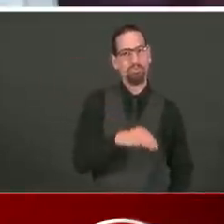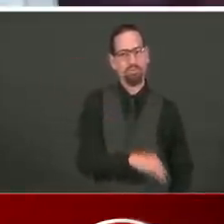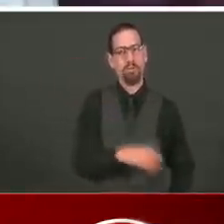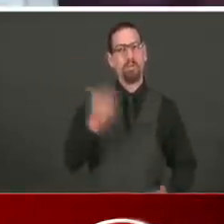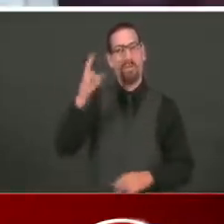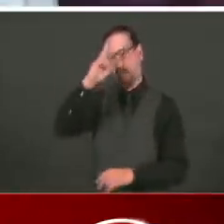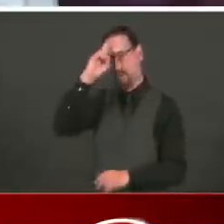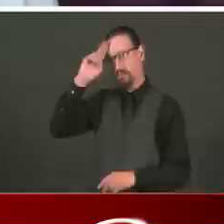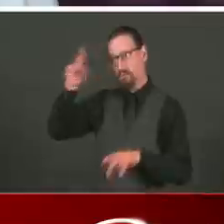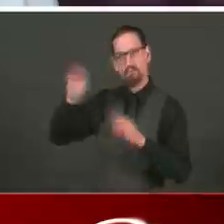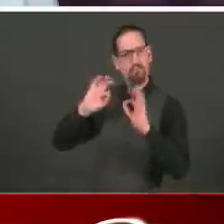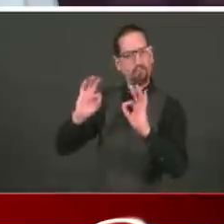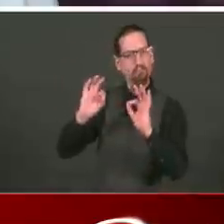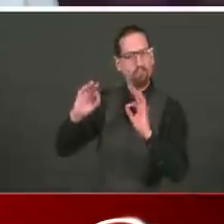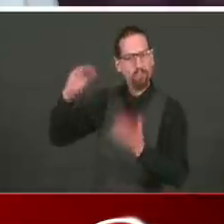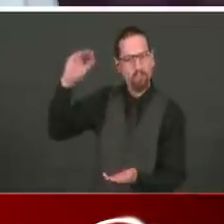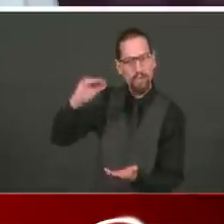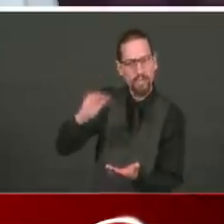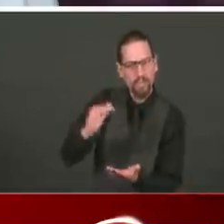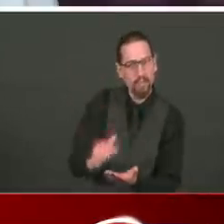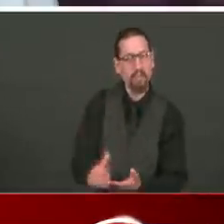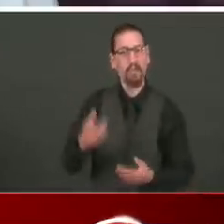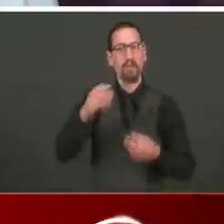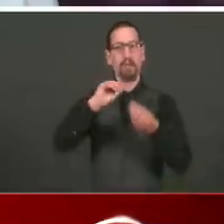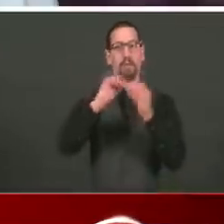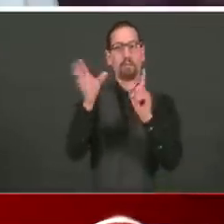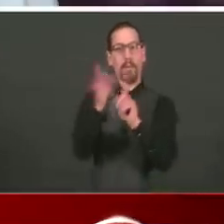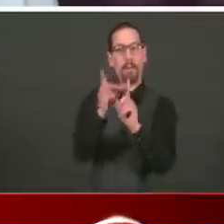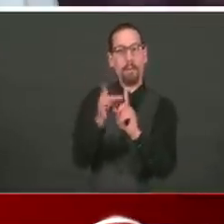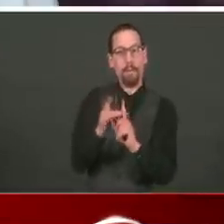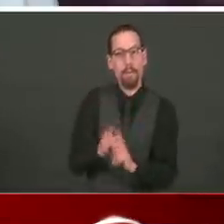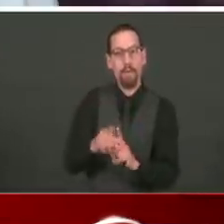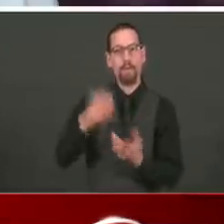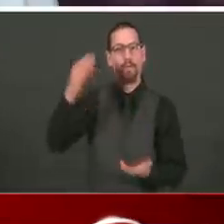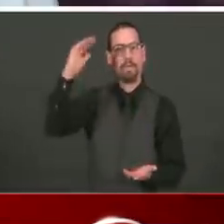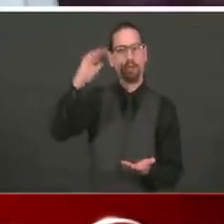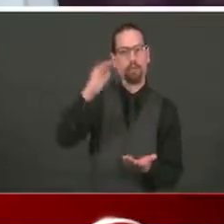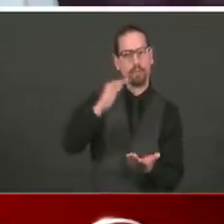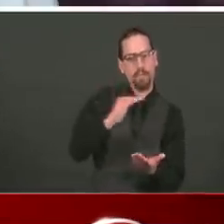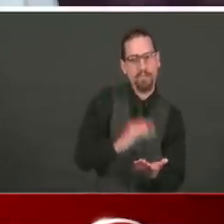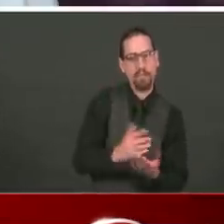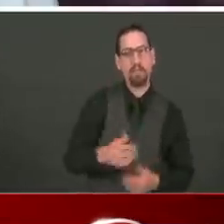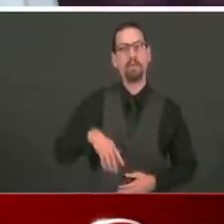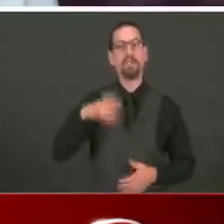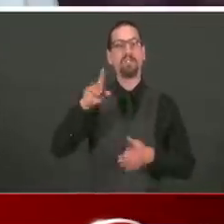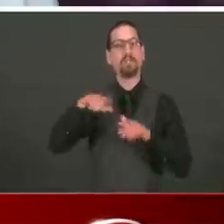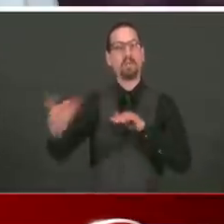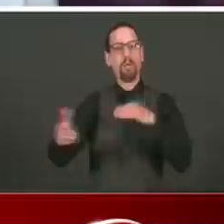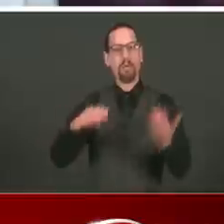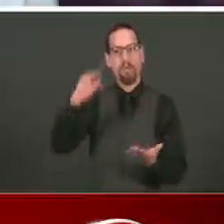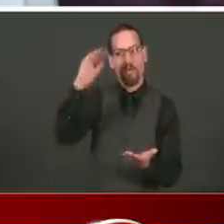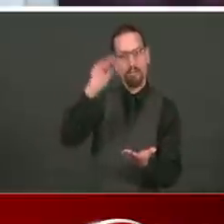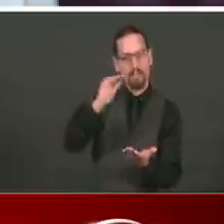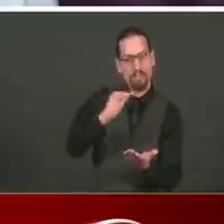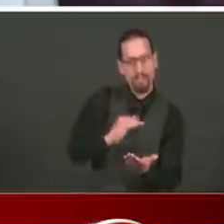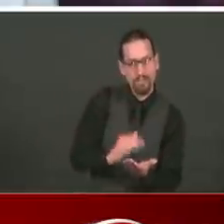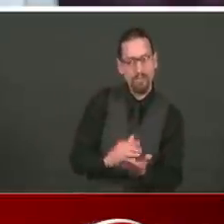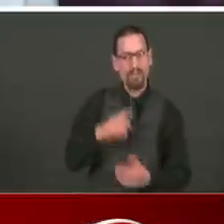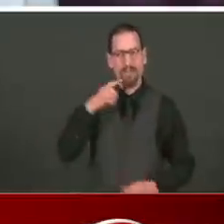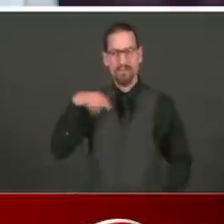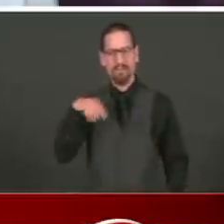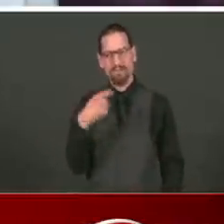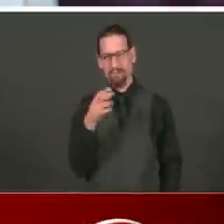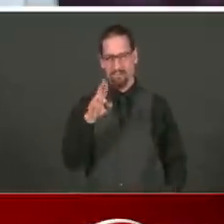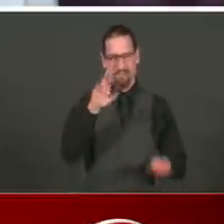positive are all excellent. In fact, Rhode Island is one of very few states that are seeing